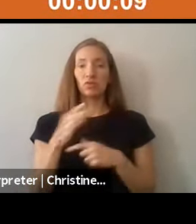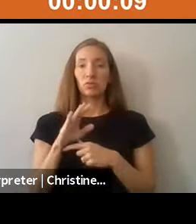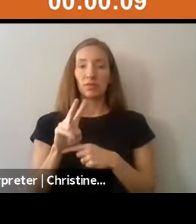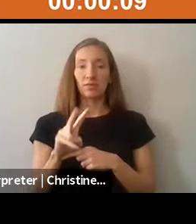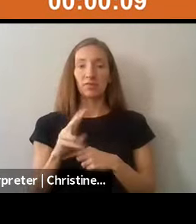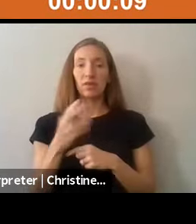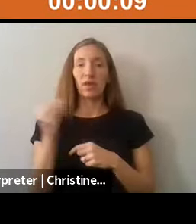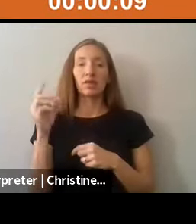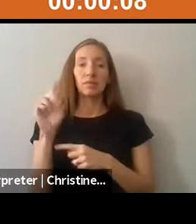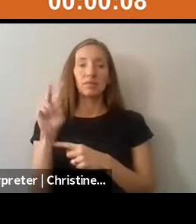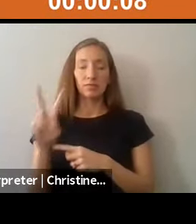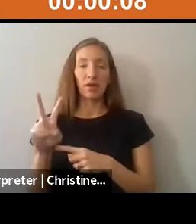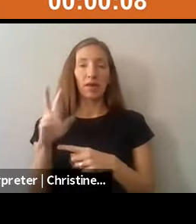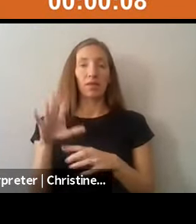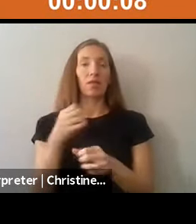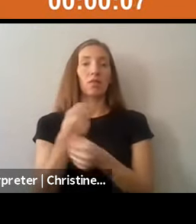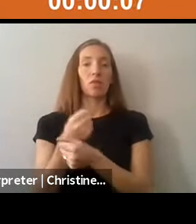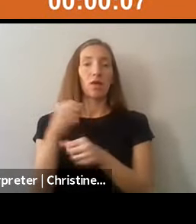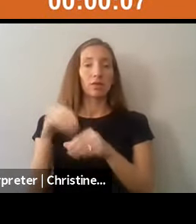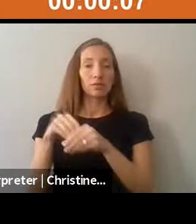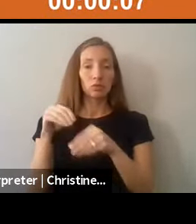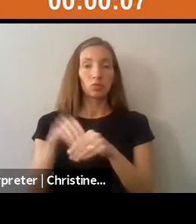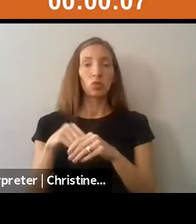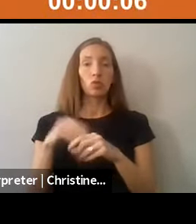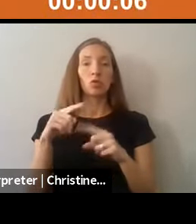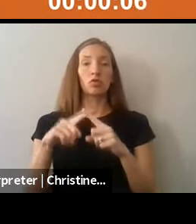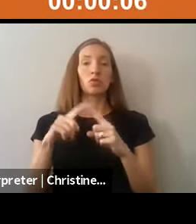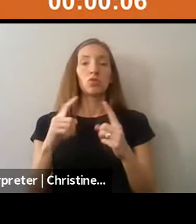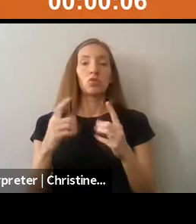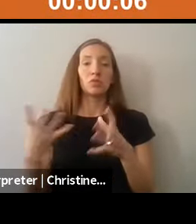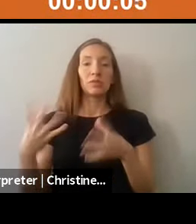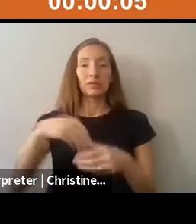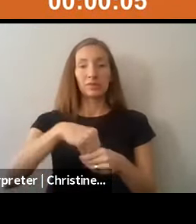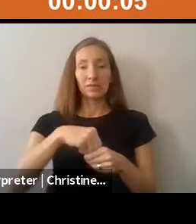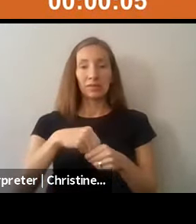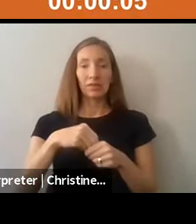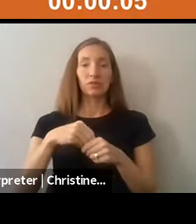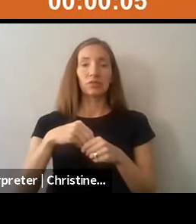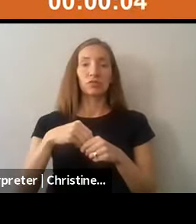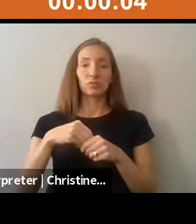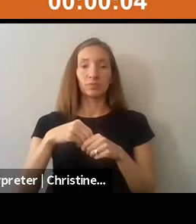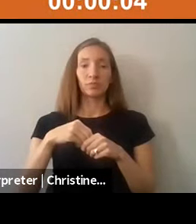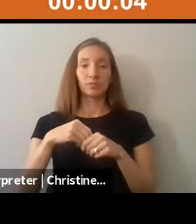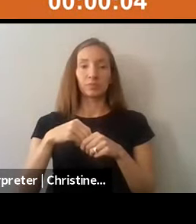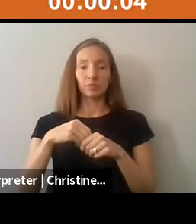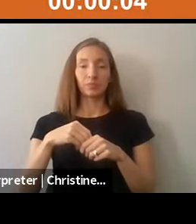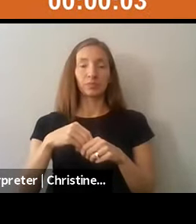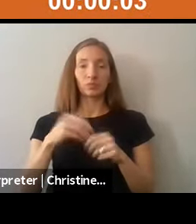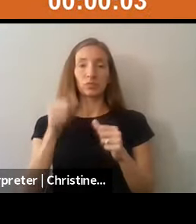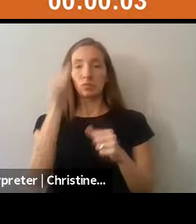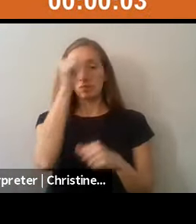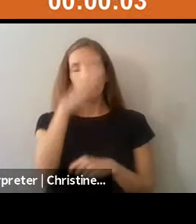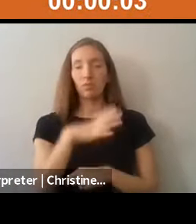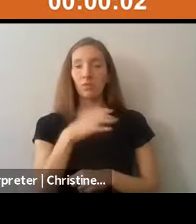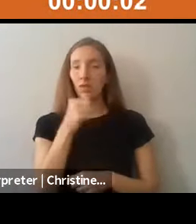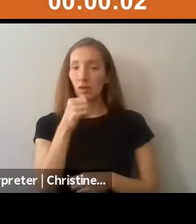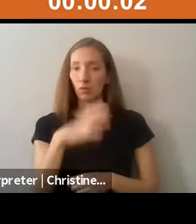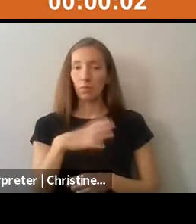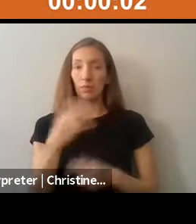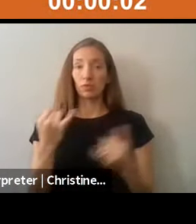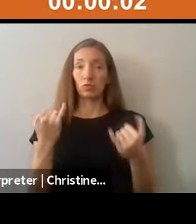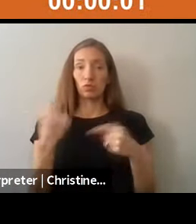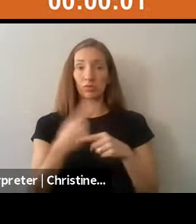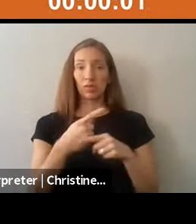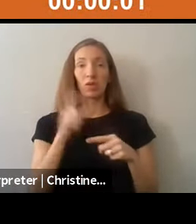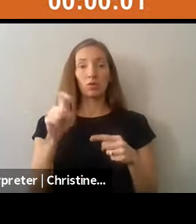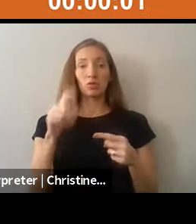of municipalities, of faith-based groups located in every single community. Today, we should be witnessing a